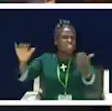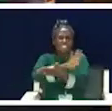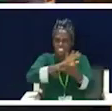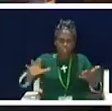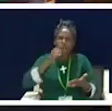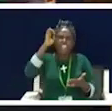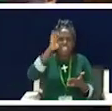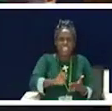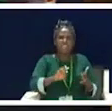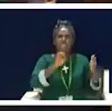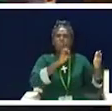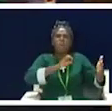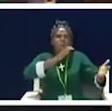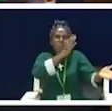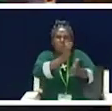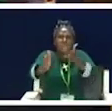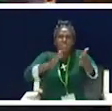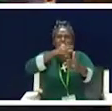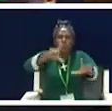transaction.